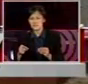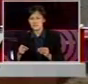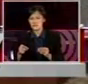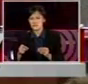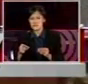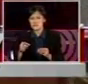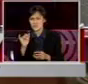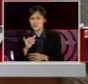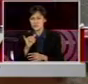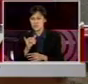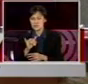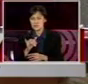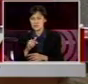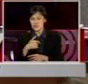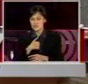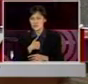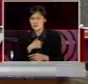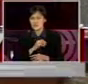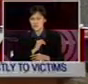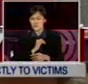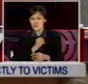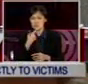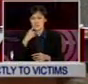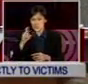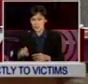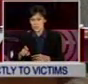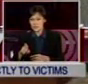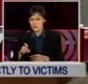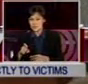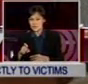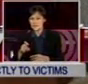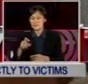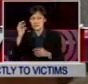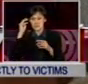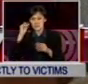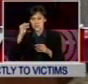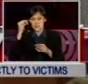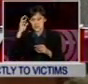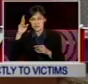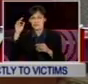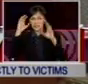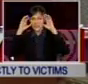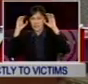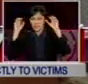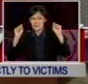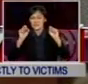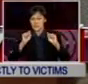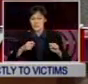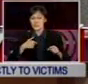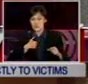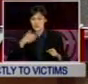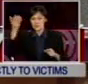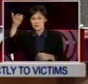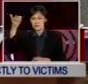Yes, I'll own this subpoena. Yes. Mr. President. Yes. Mr. President, can I have the floor?